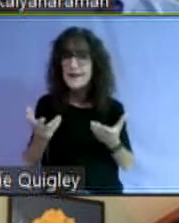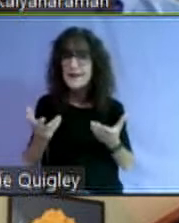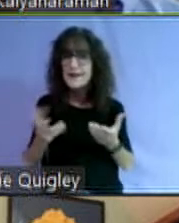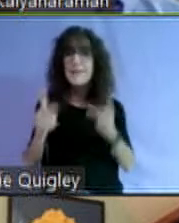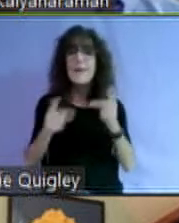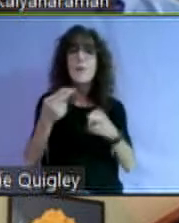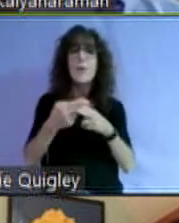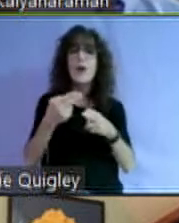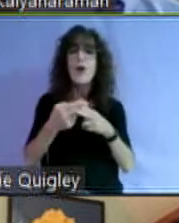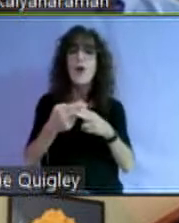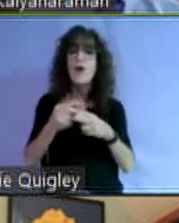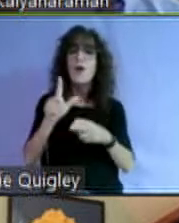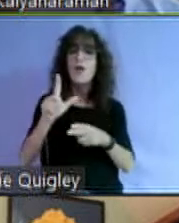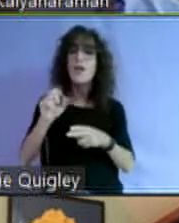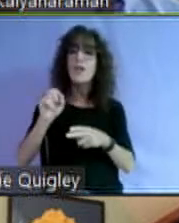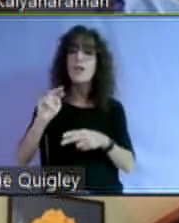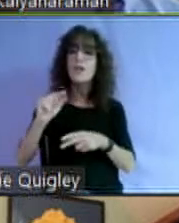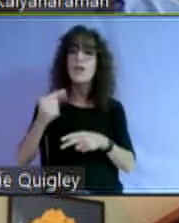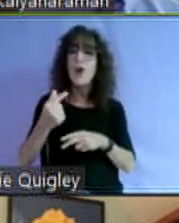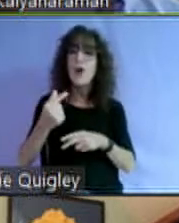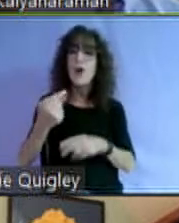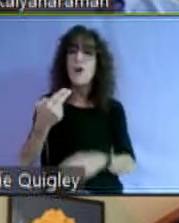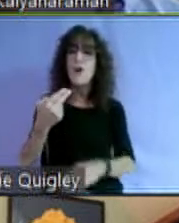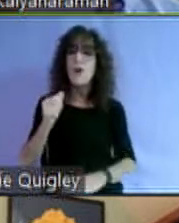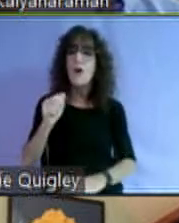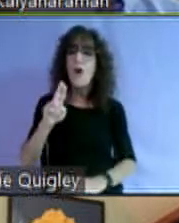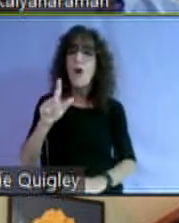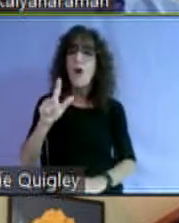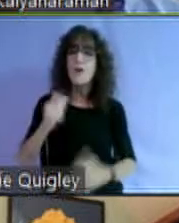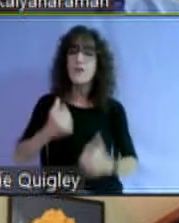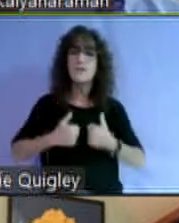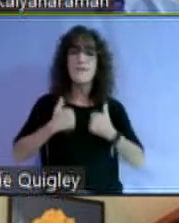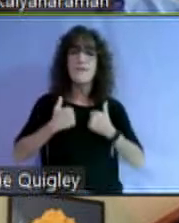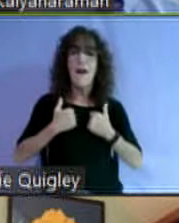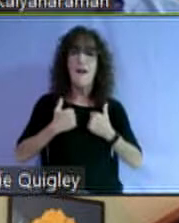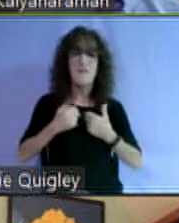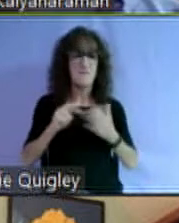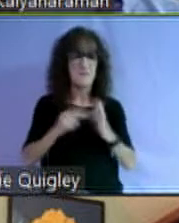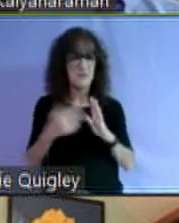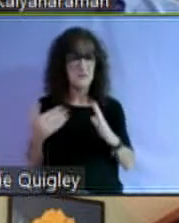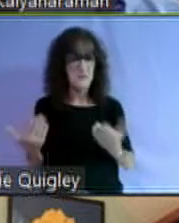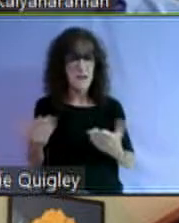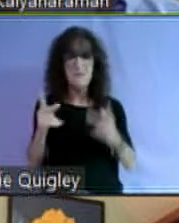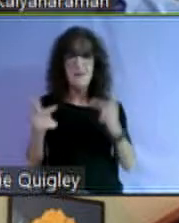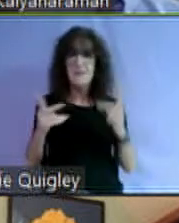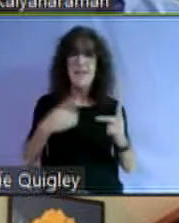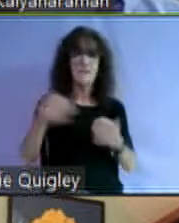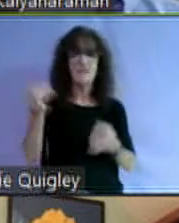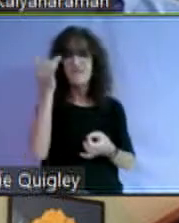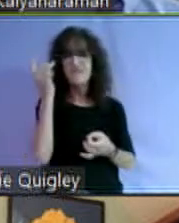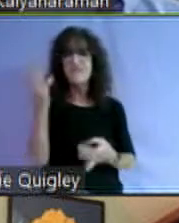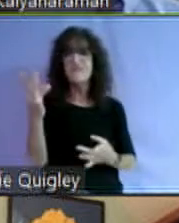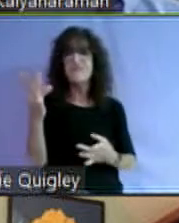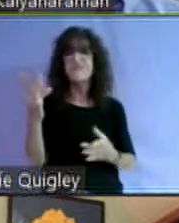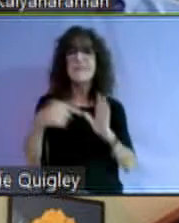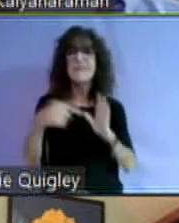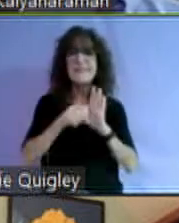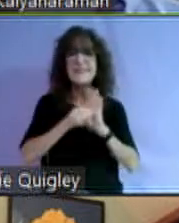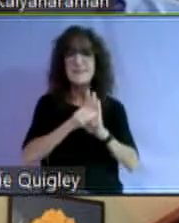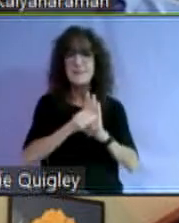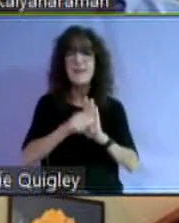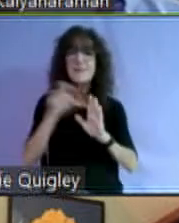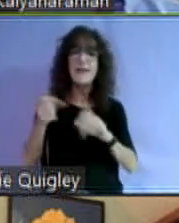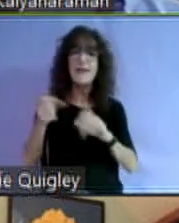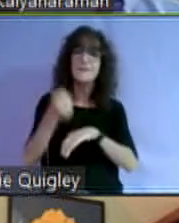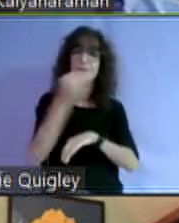call long haul survivors. So, for the people who have severe symptoms, severe enough to require